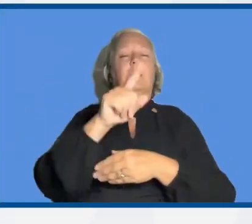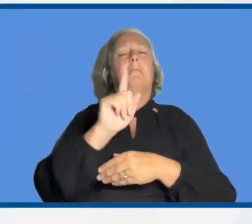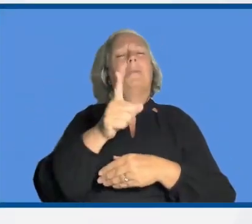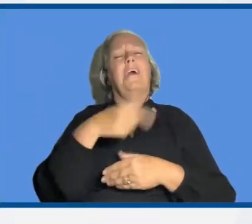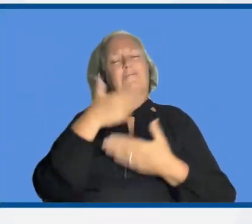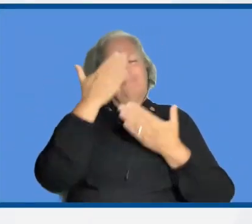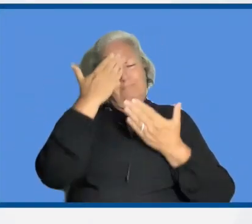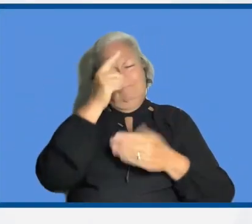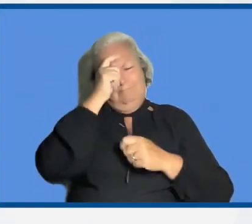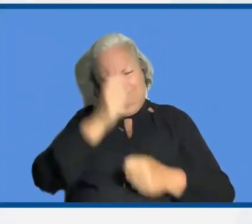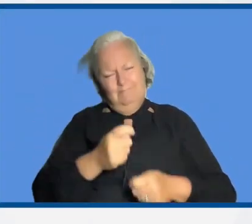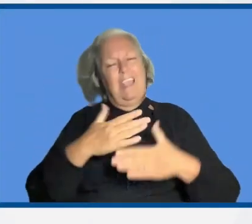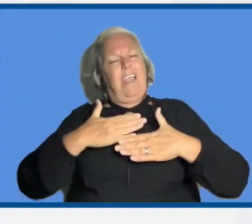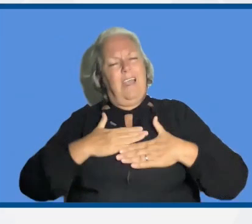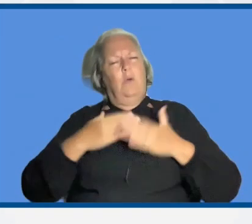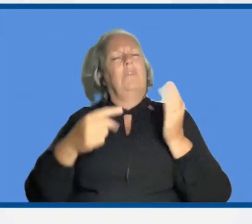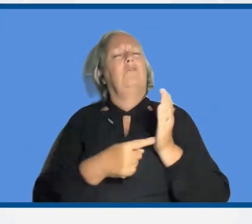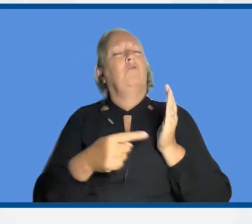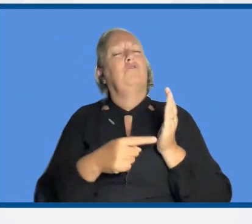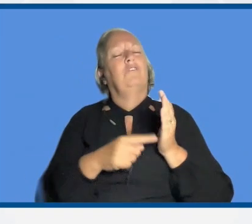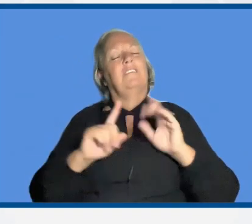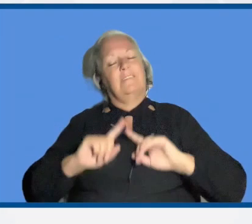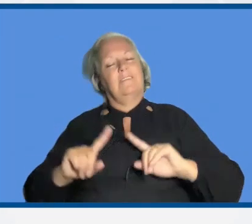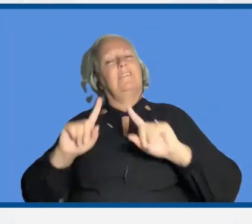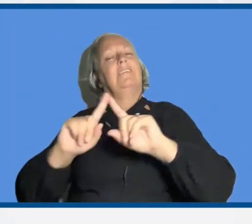we need to recognize that today, technologies